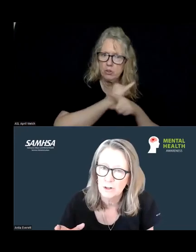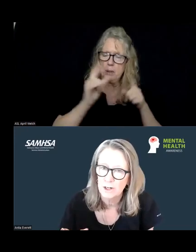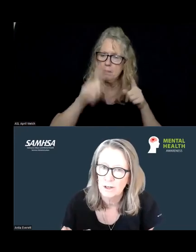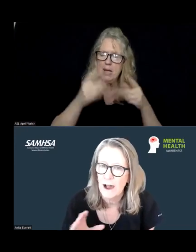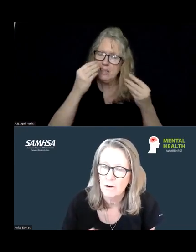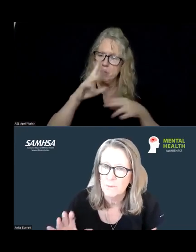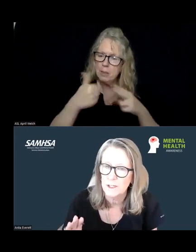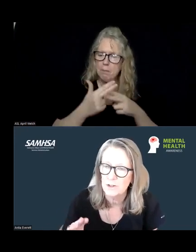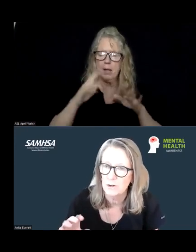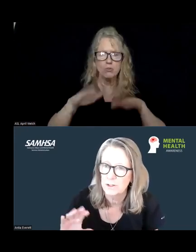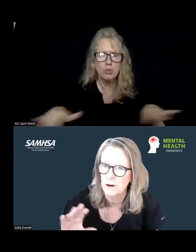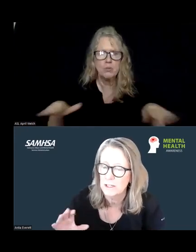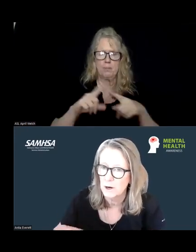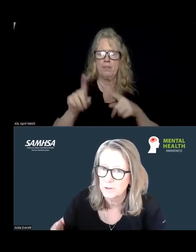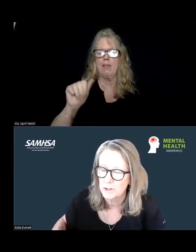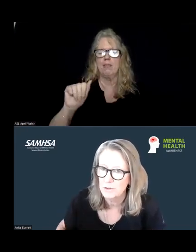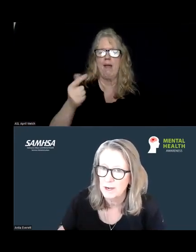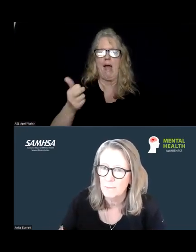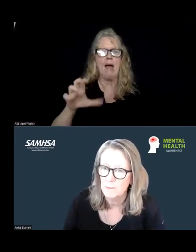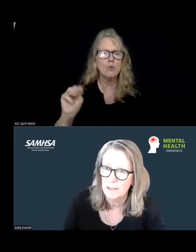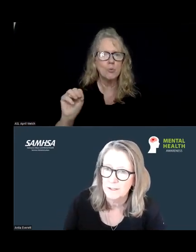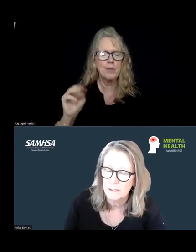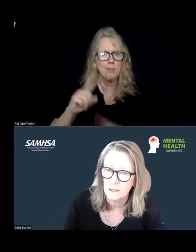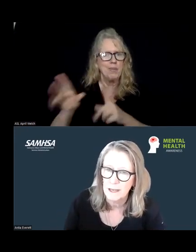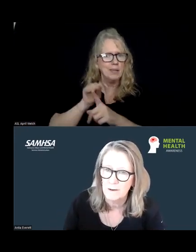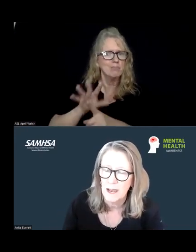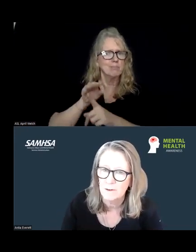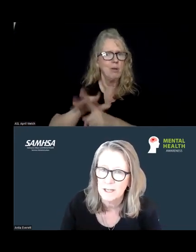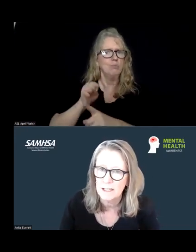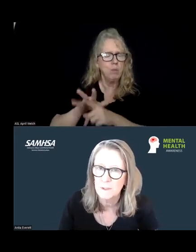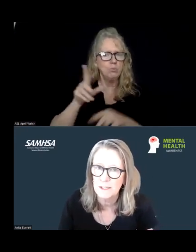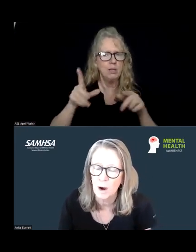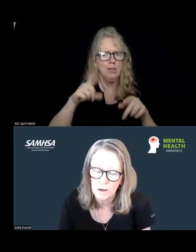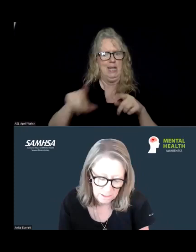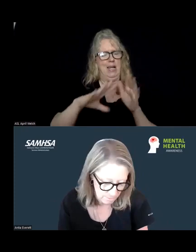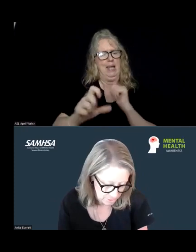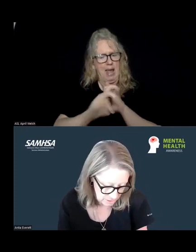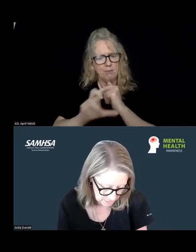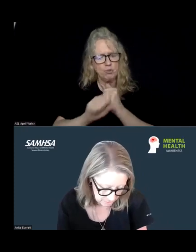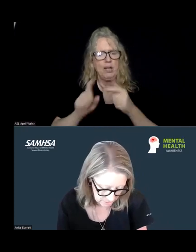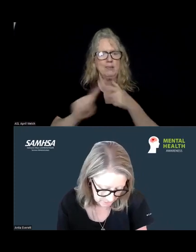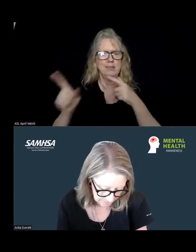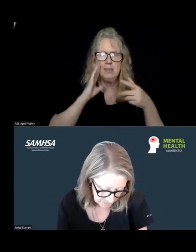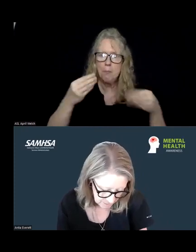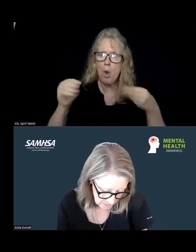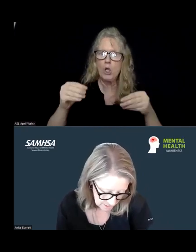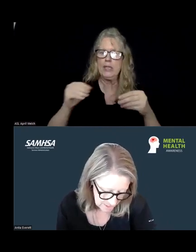information about children, algorithms that children are exposed to that optimize advertisements and marketing opportunities